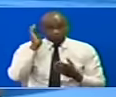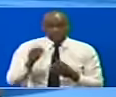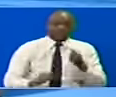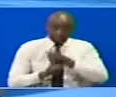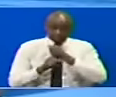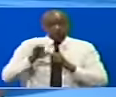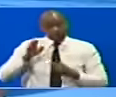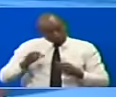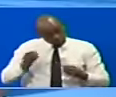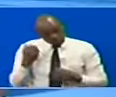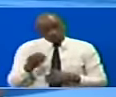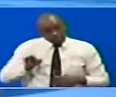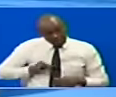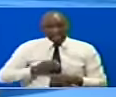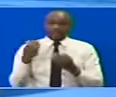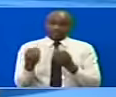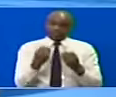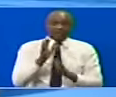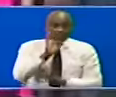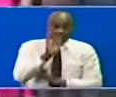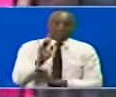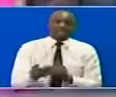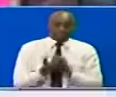and children in her private capacity.